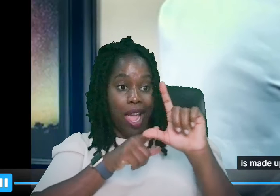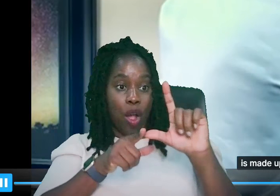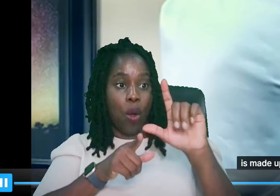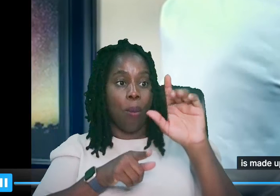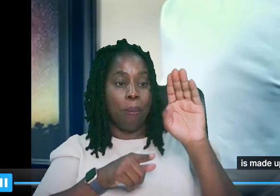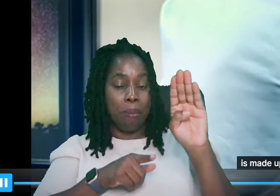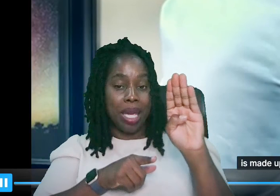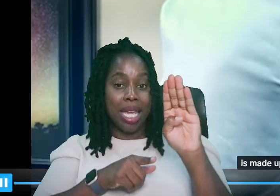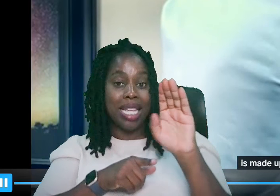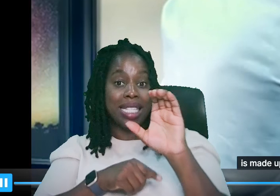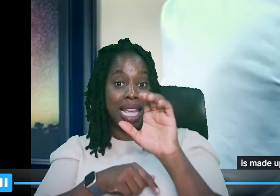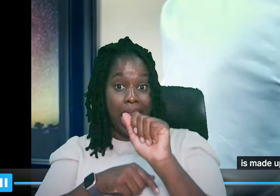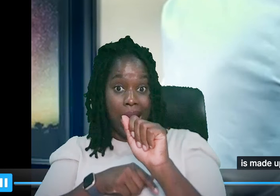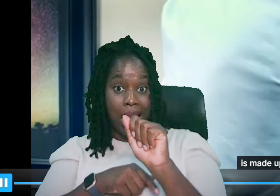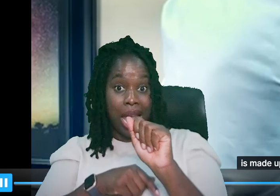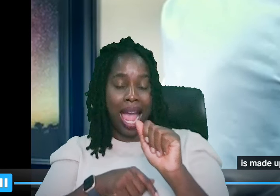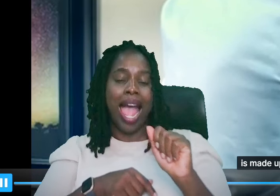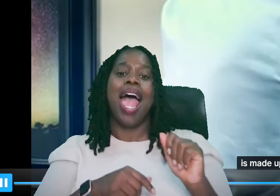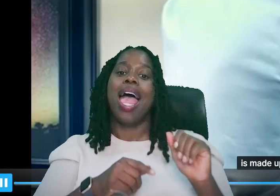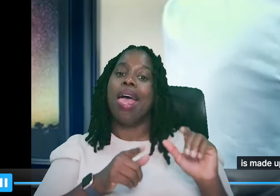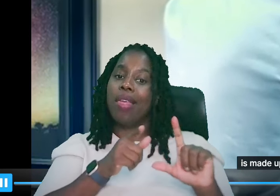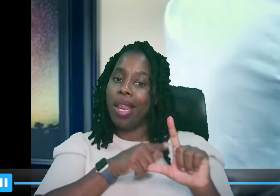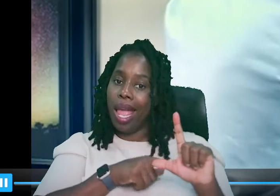BCA and angle